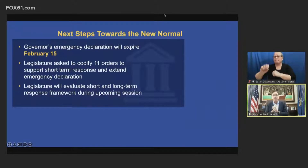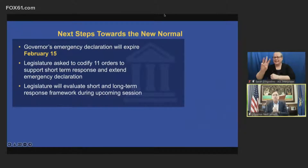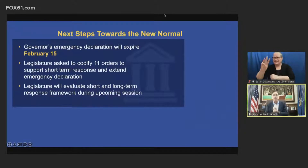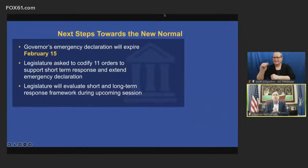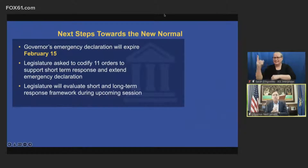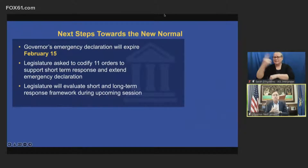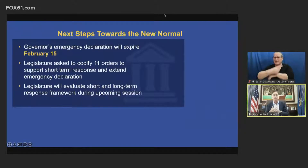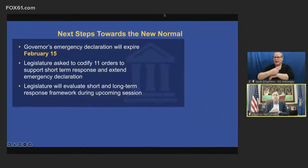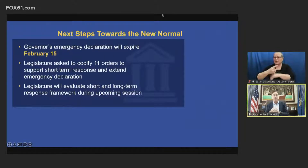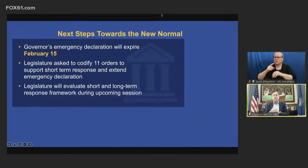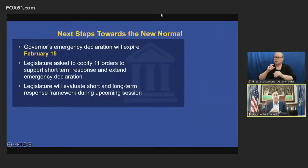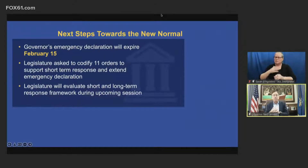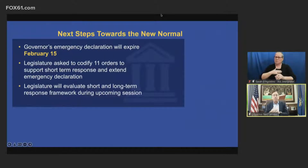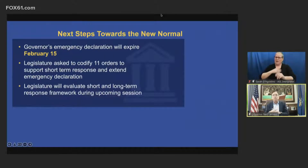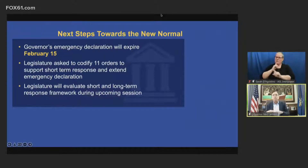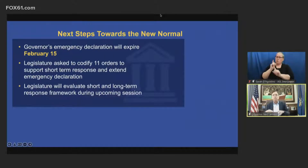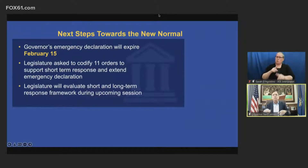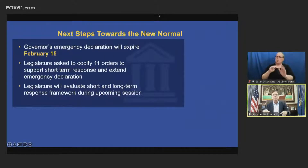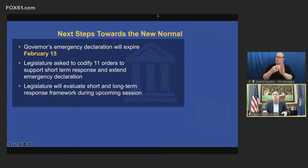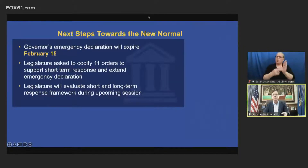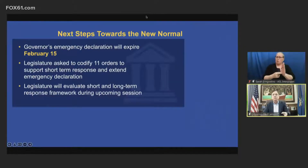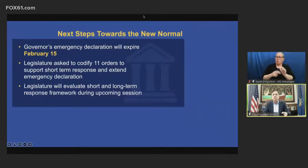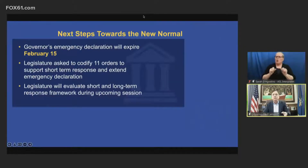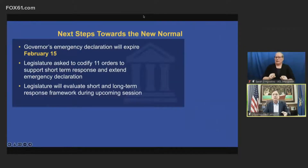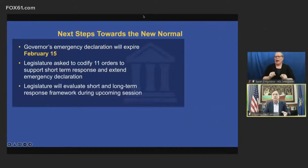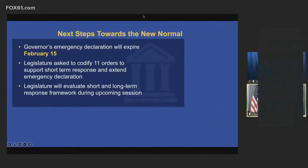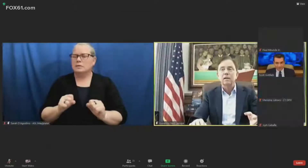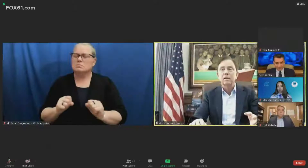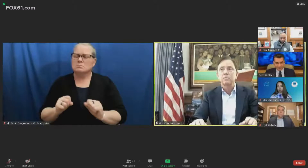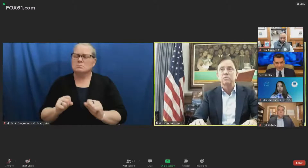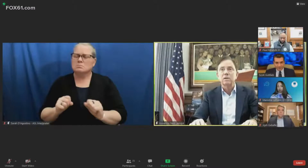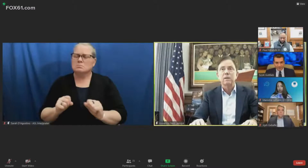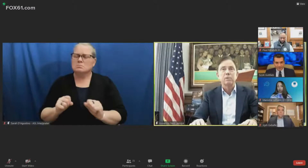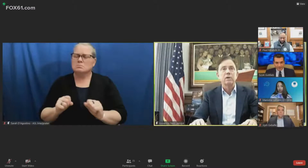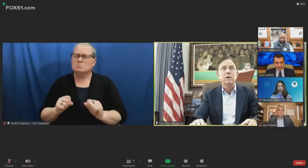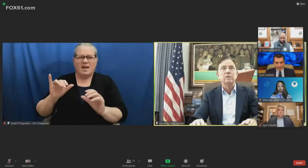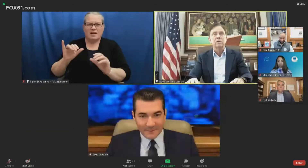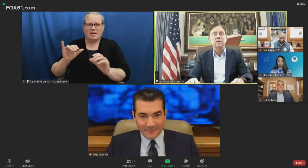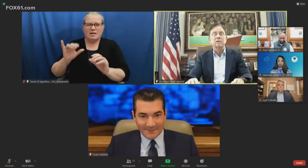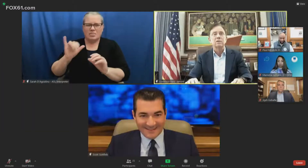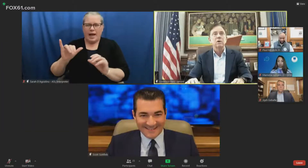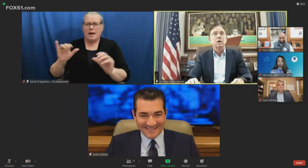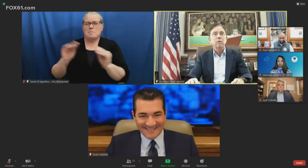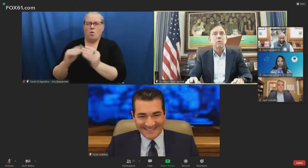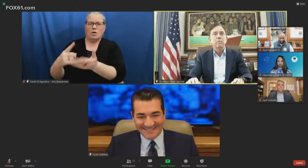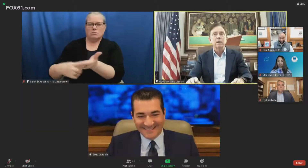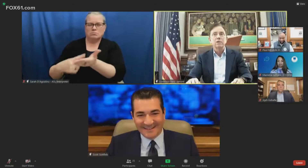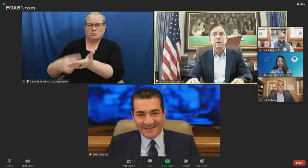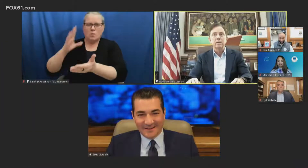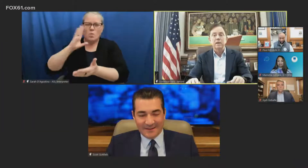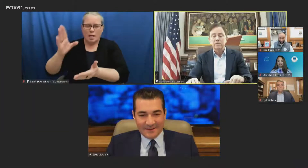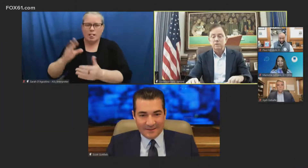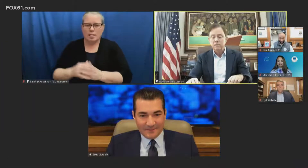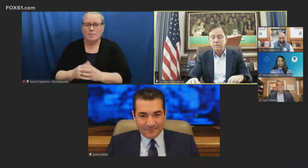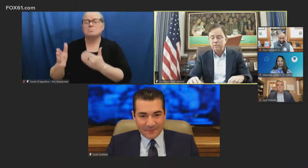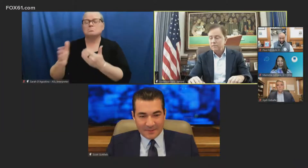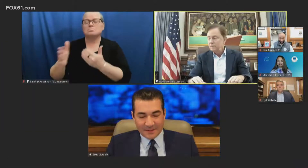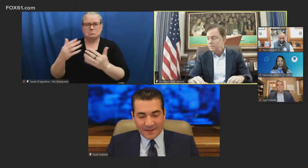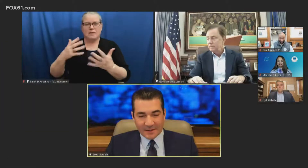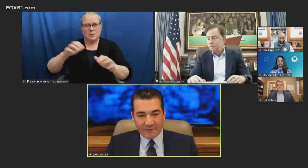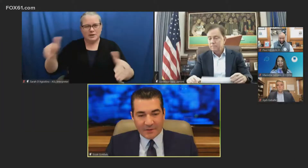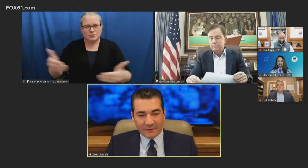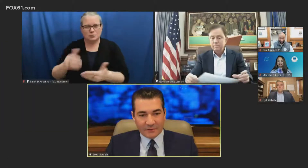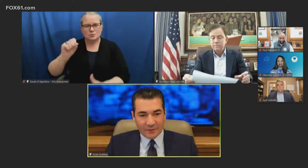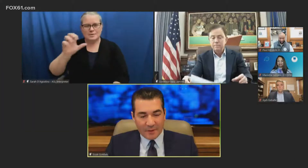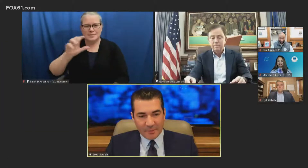without any further ado, let me introduce Scott Gottlieb, who's got pretty good insights on what we might expect next. Thanks